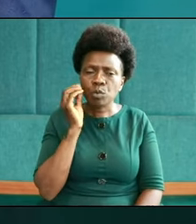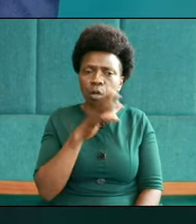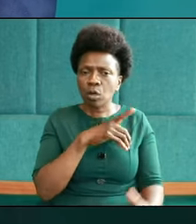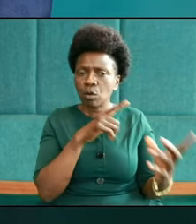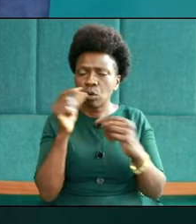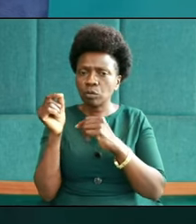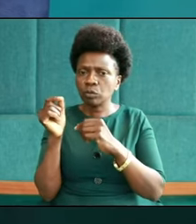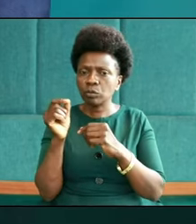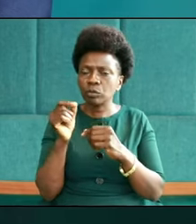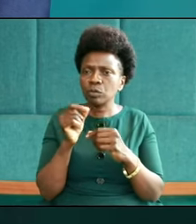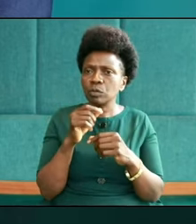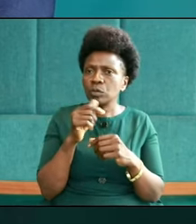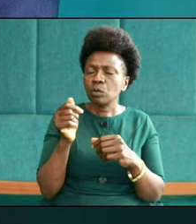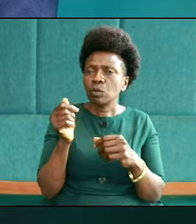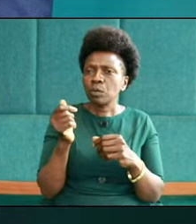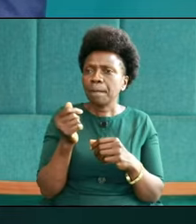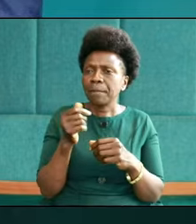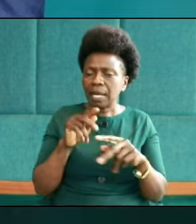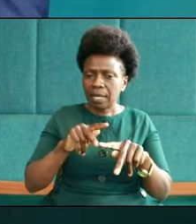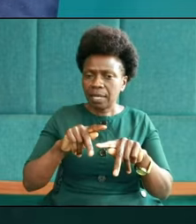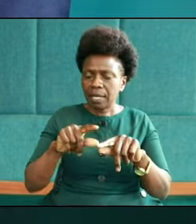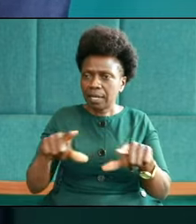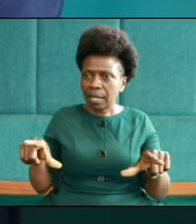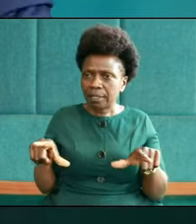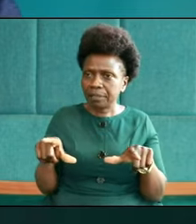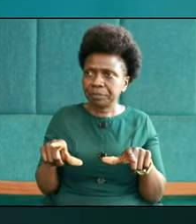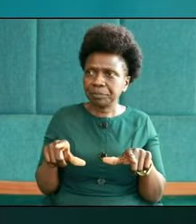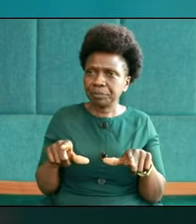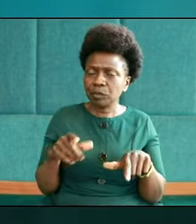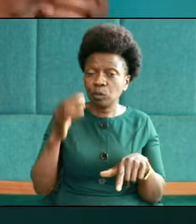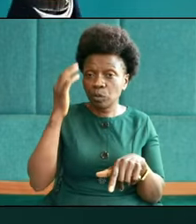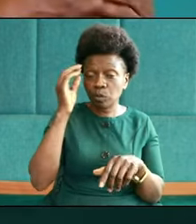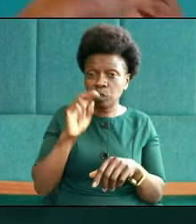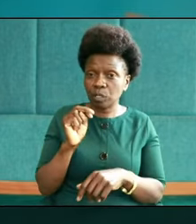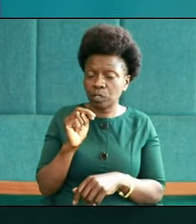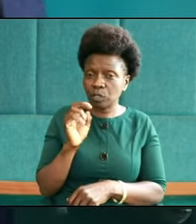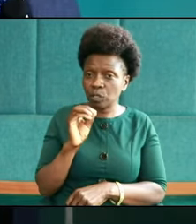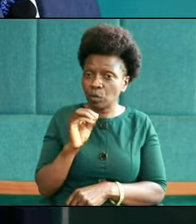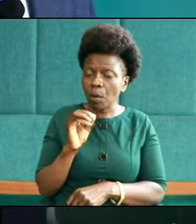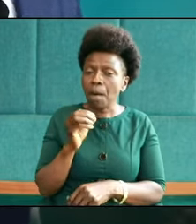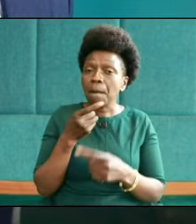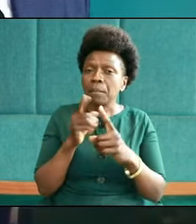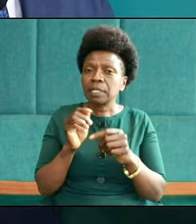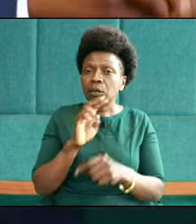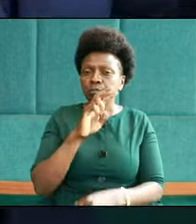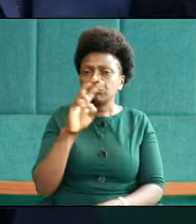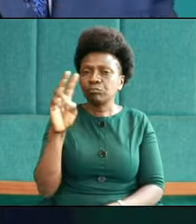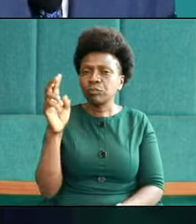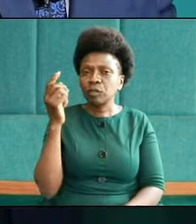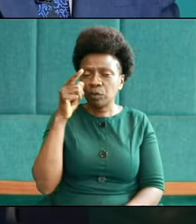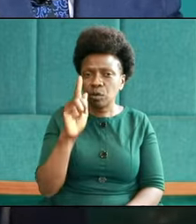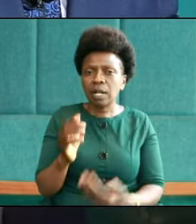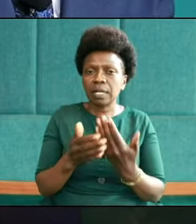a strange land. You may suffer on the way, but I will watch over you. I will